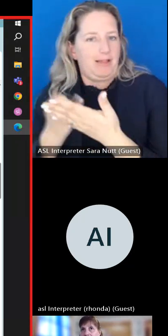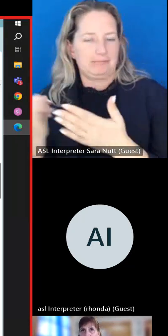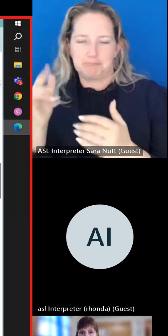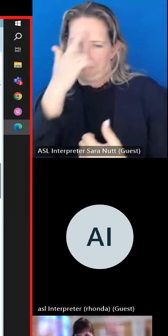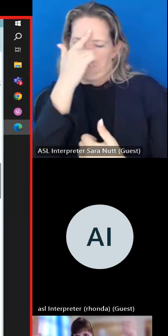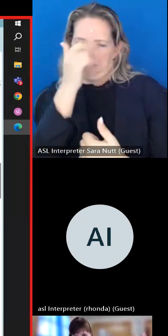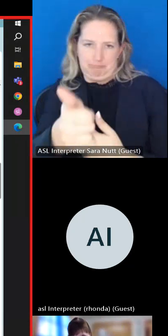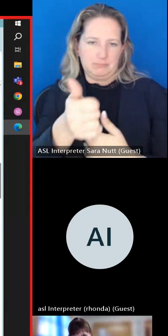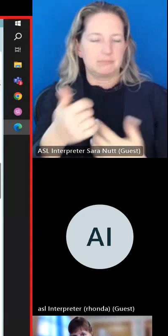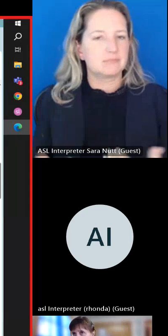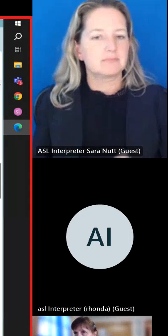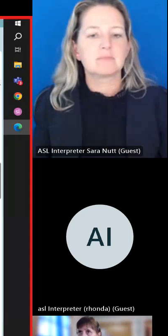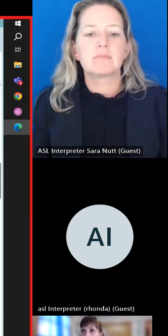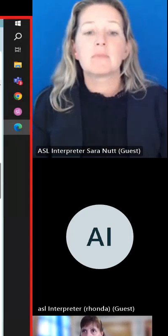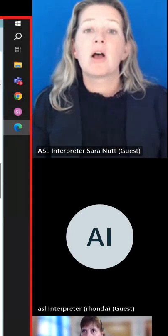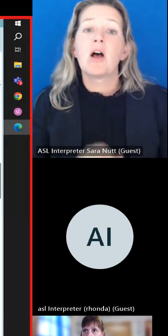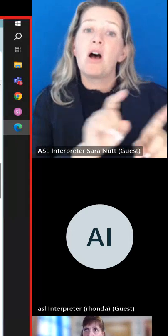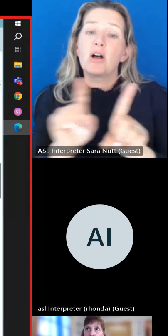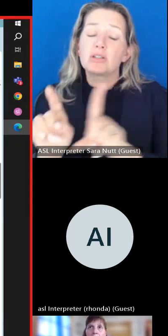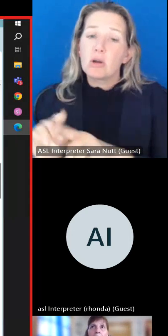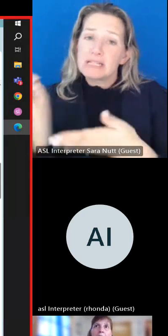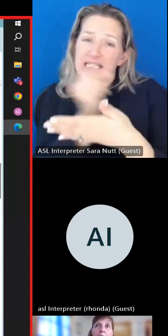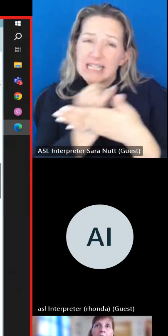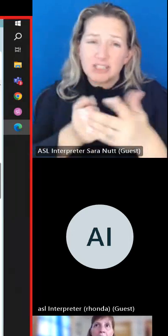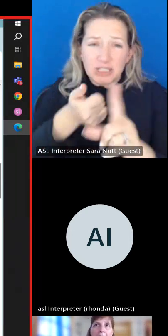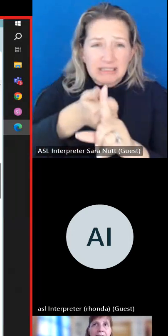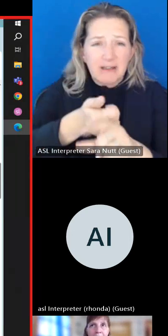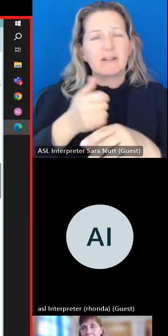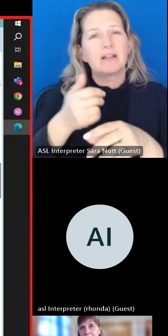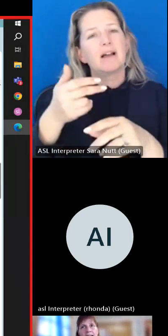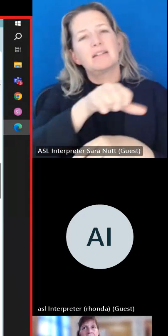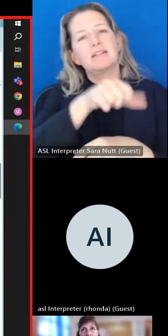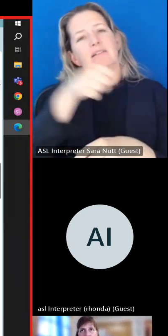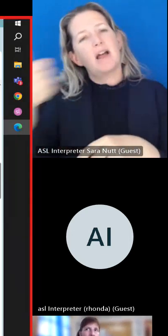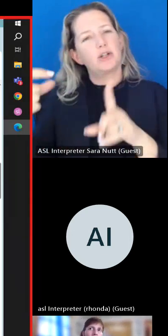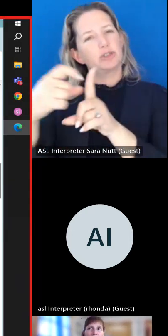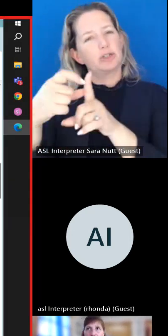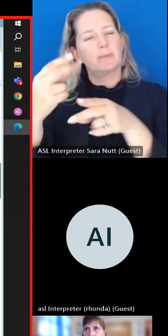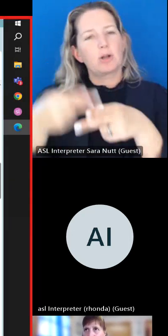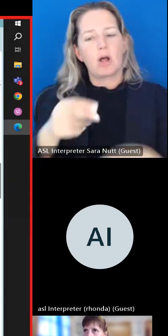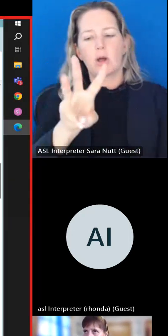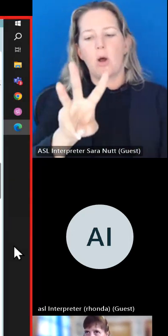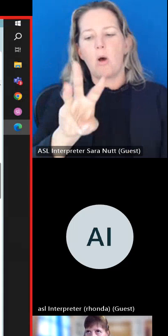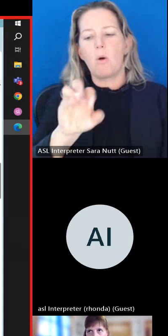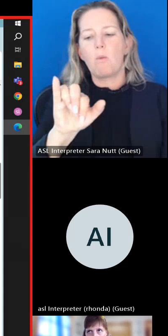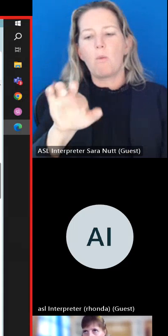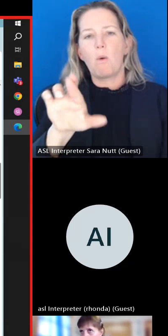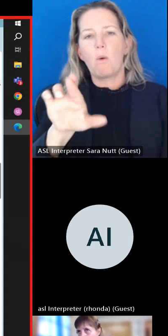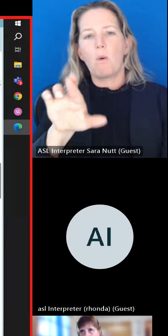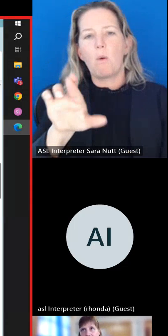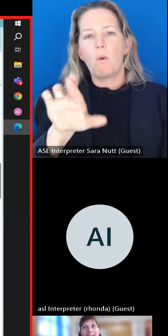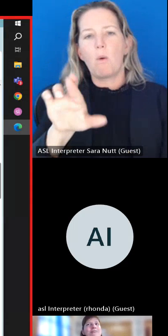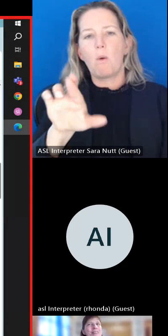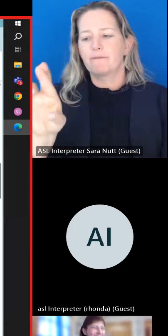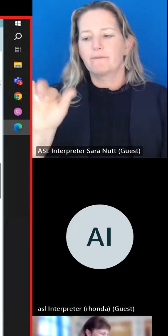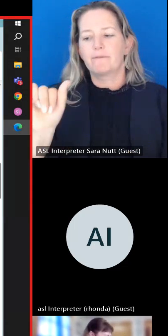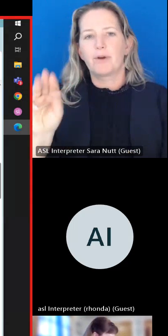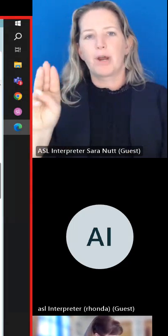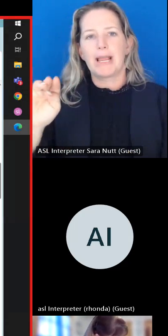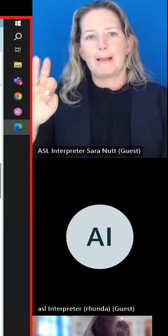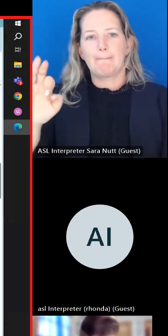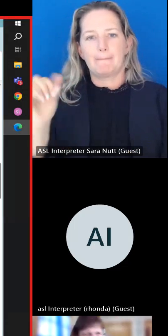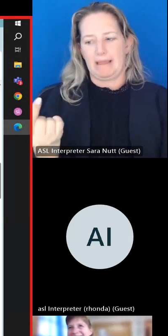about laying out the space on a screen. And this is an example of wireframing, this